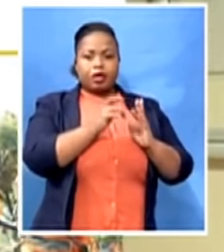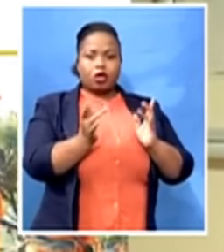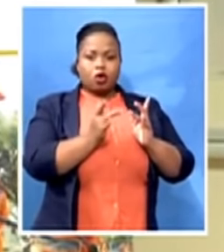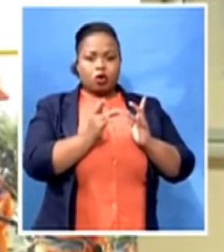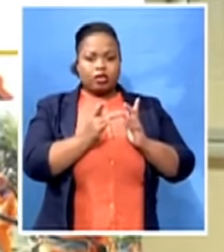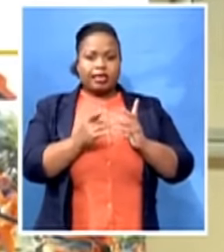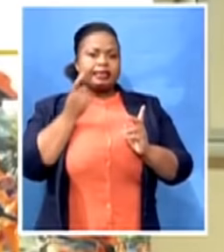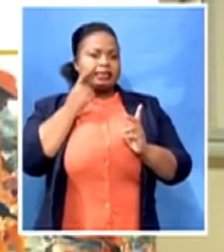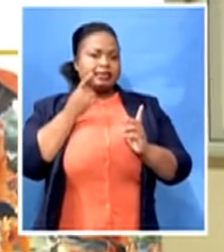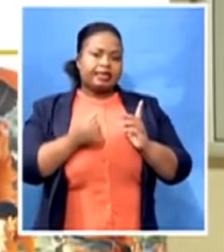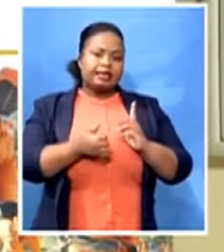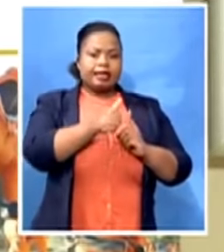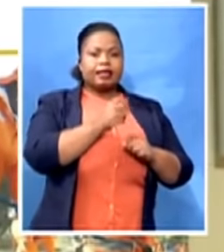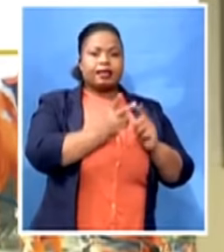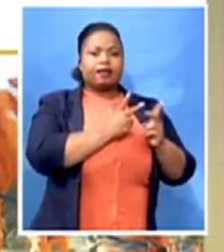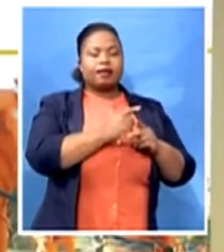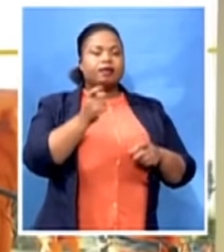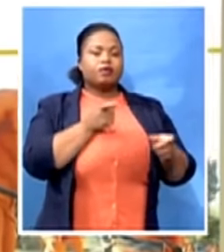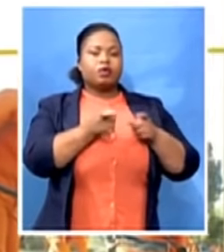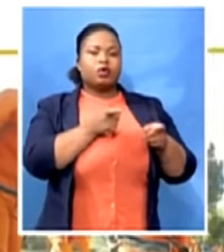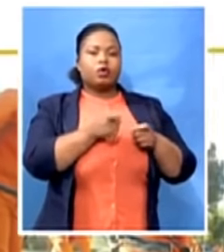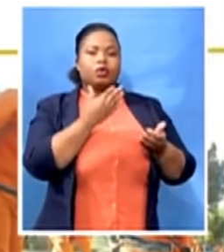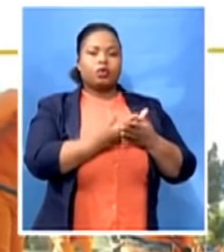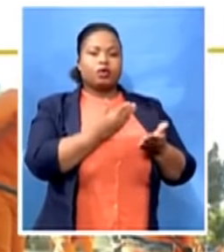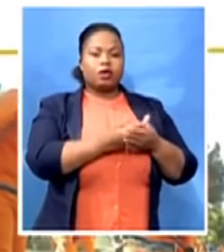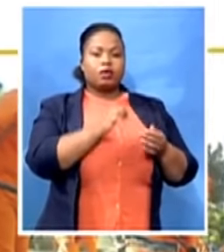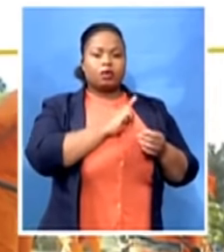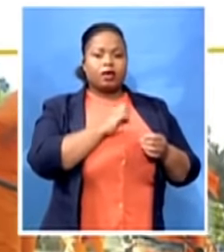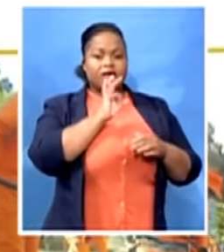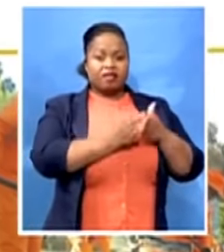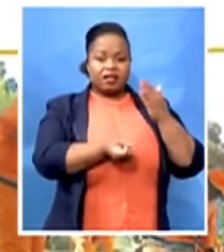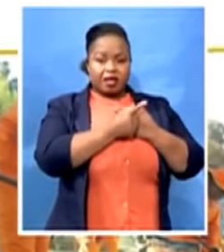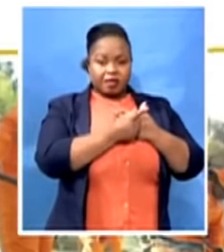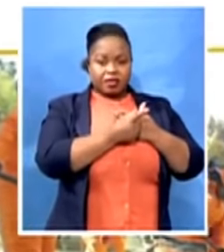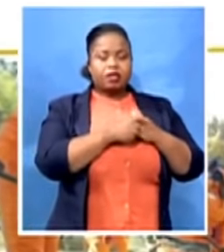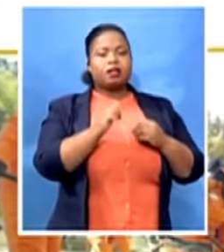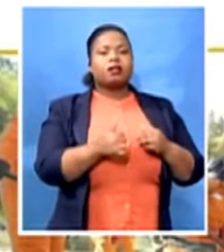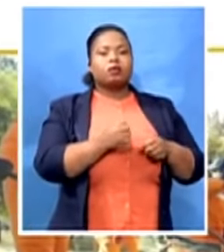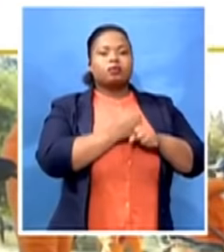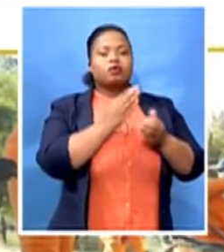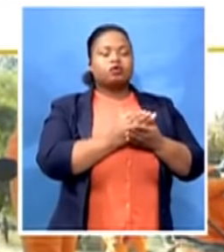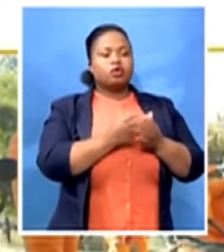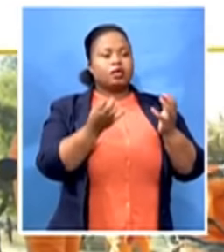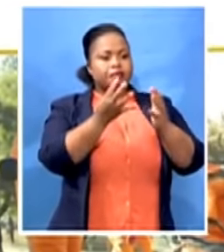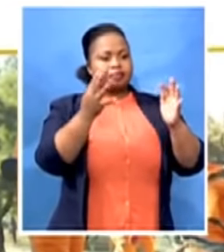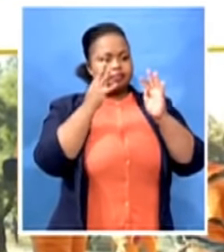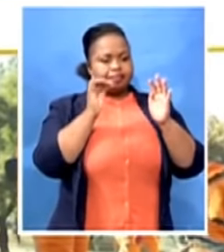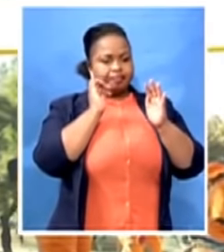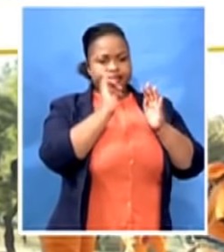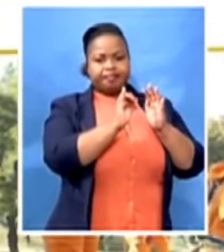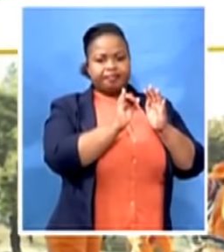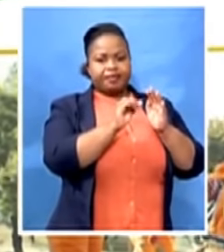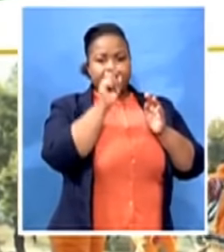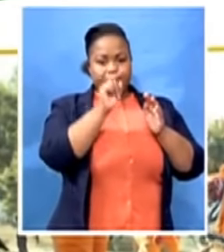virus. Because once you get you, then we make sure that we quarantine that person, and we quarantine the